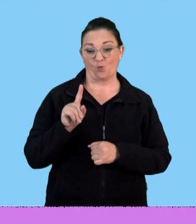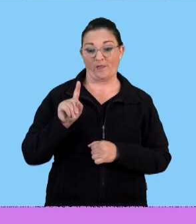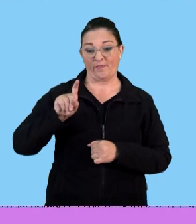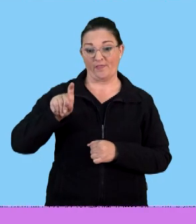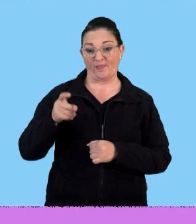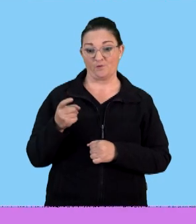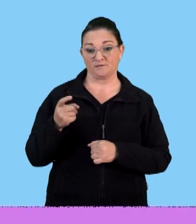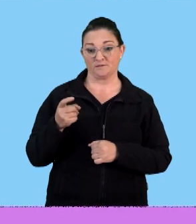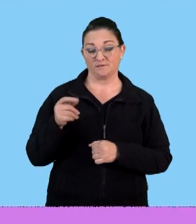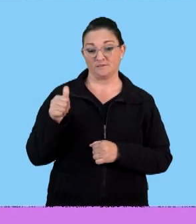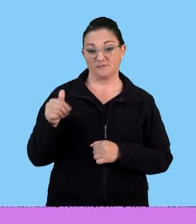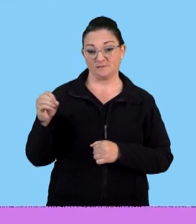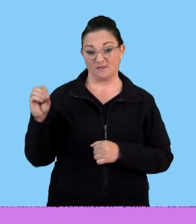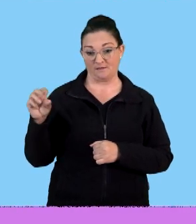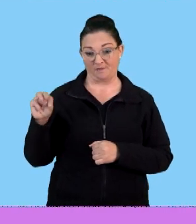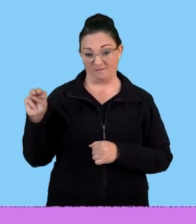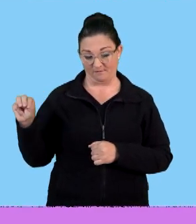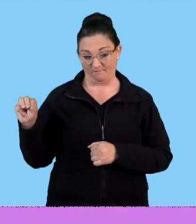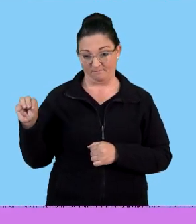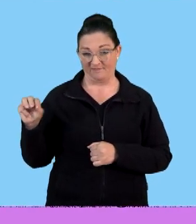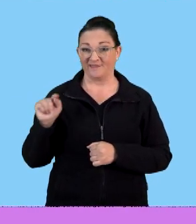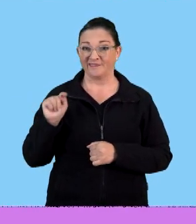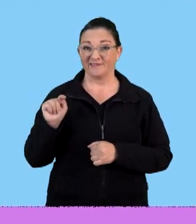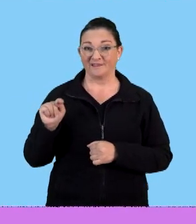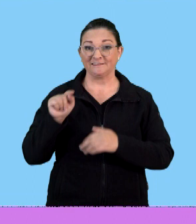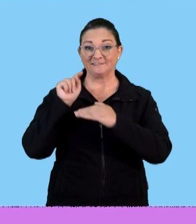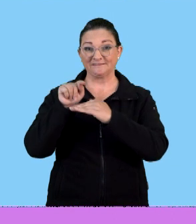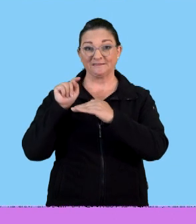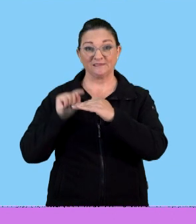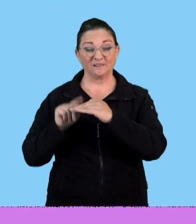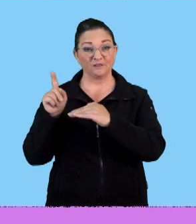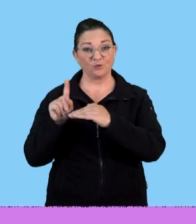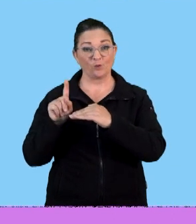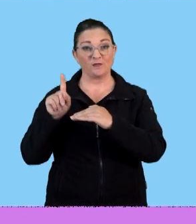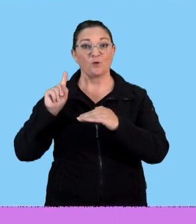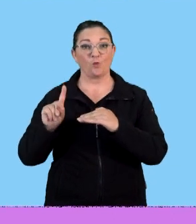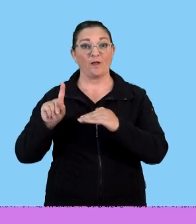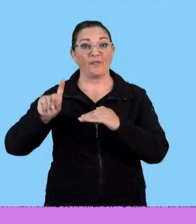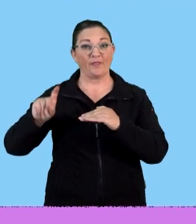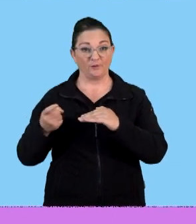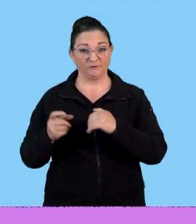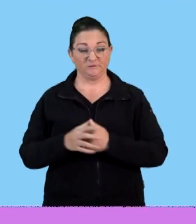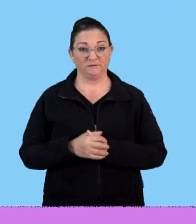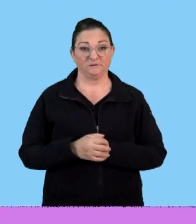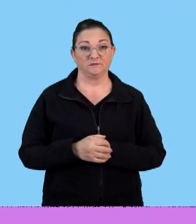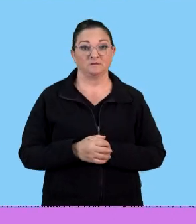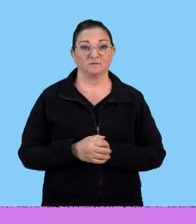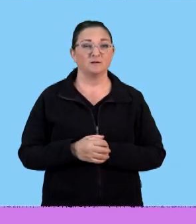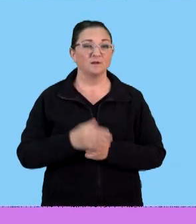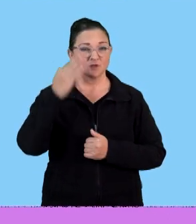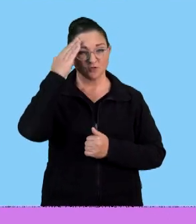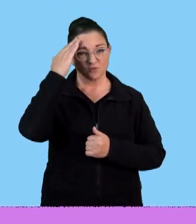take 1,600 millimeters and I'll divide that by